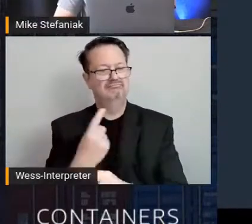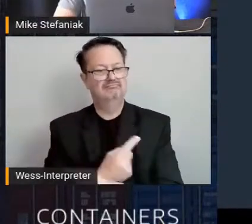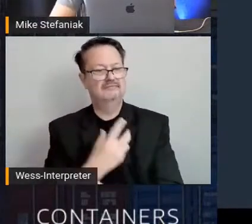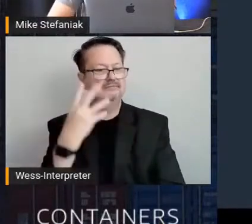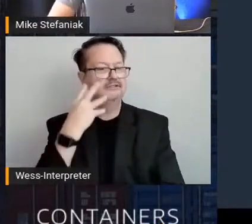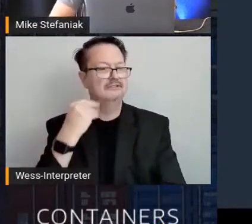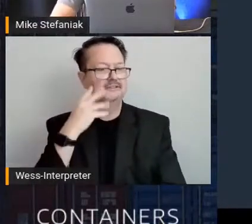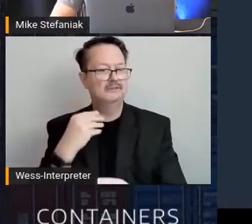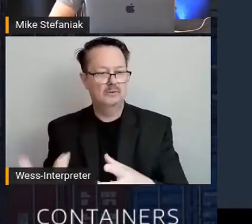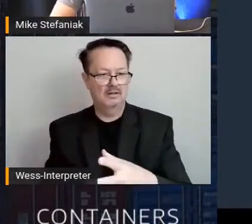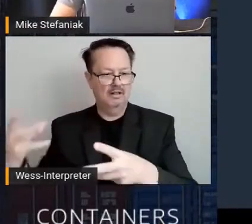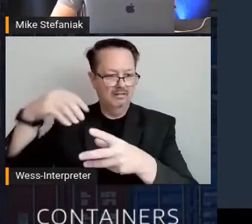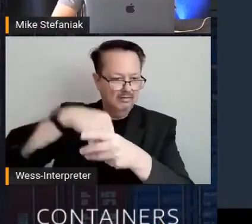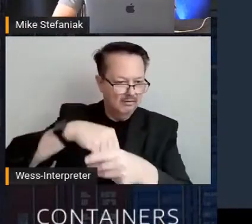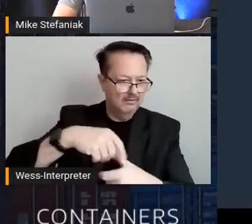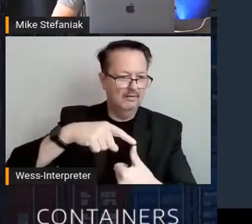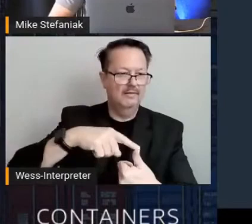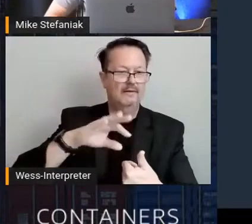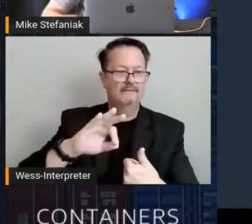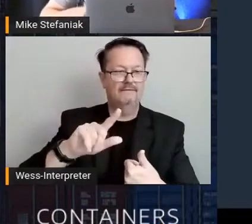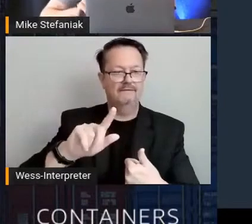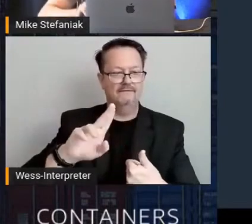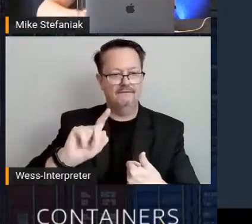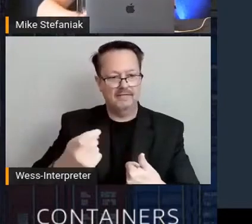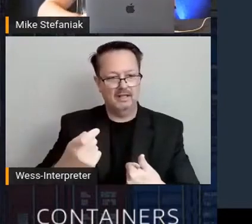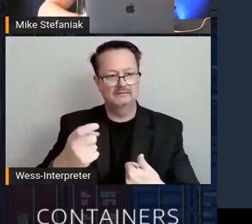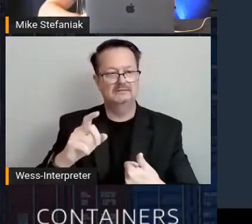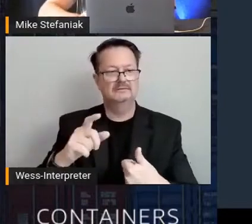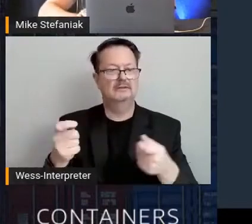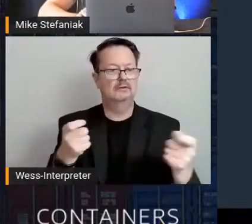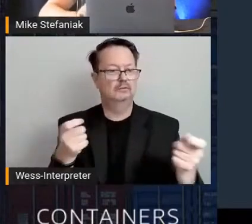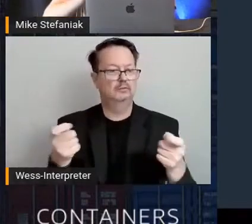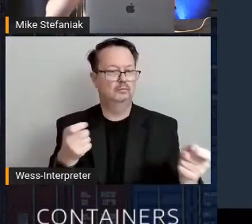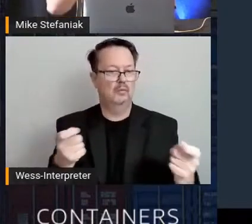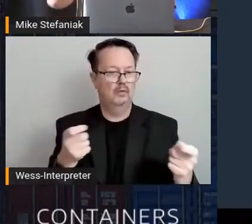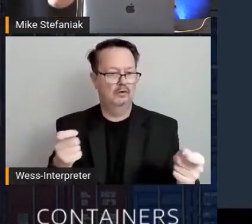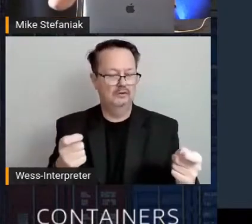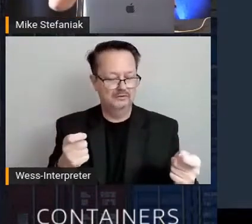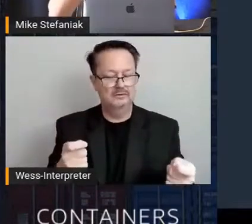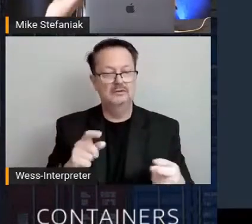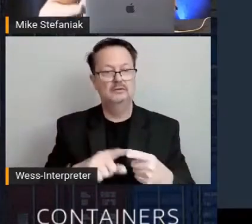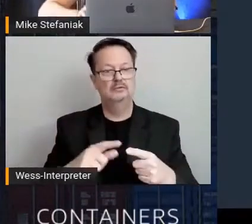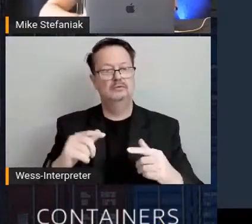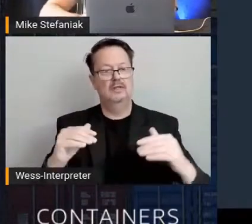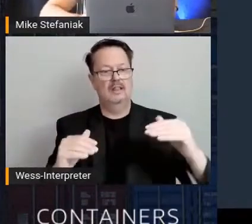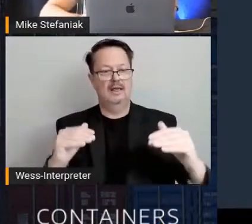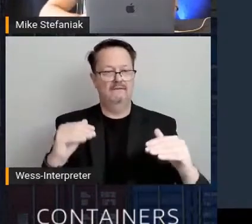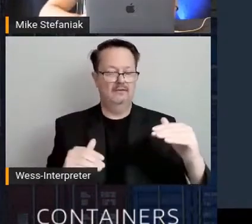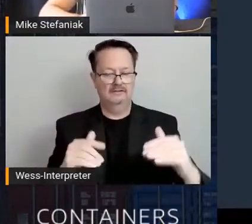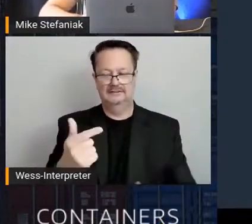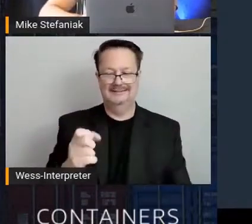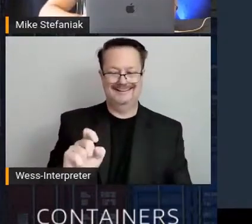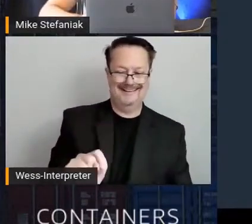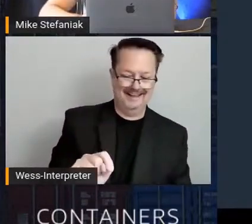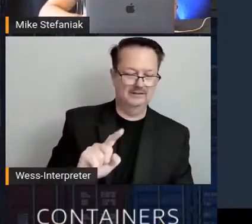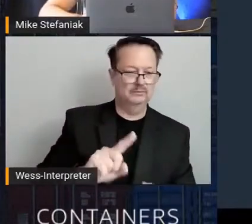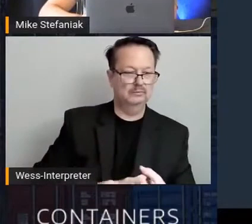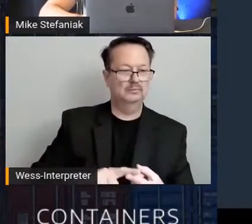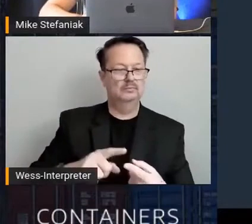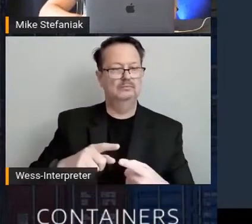bundling in the Flux controller as a means of leveraging Git to describe the configuration